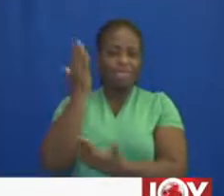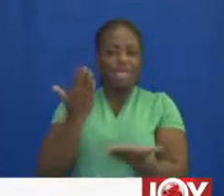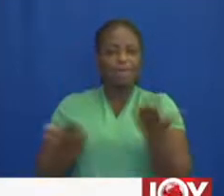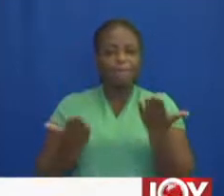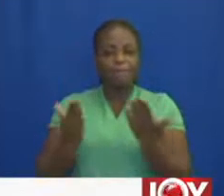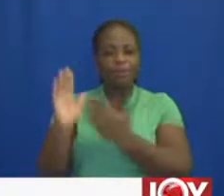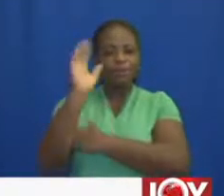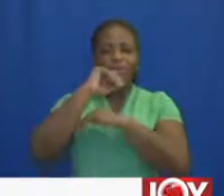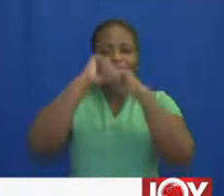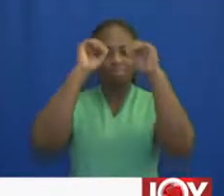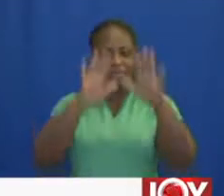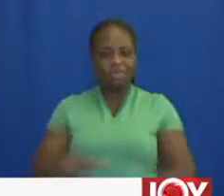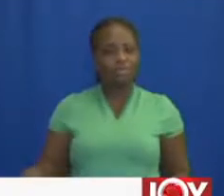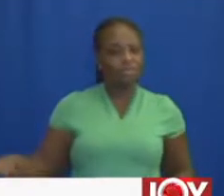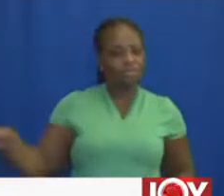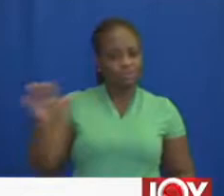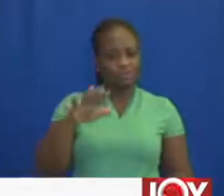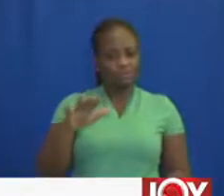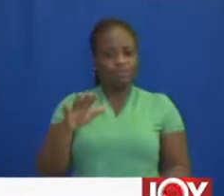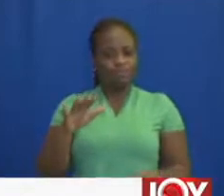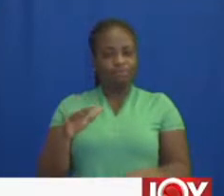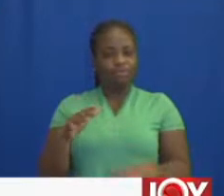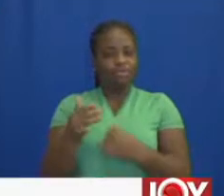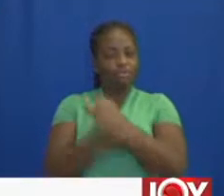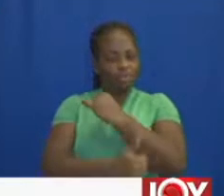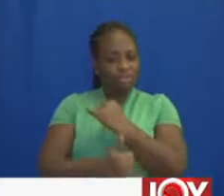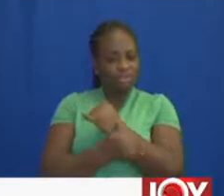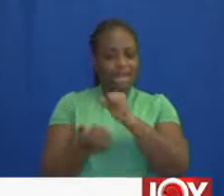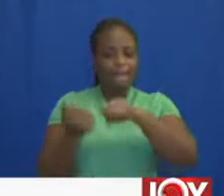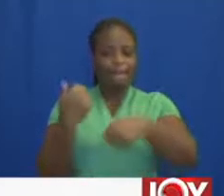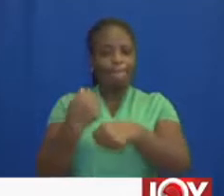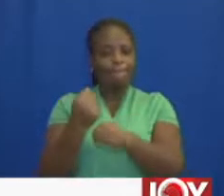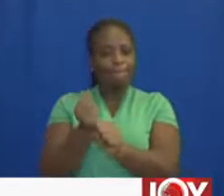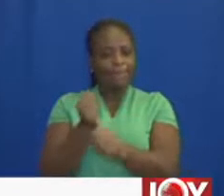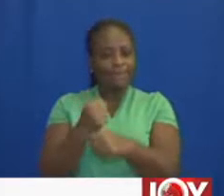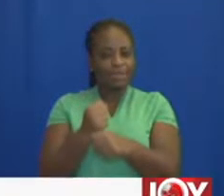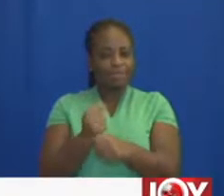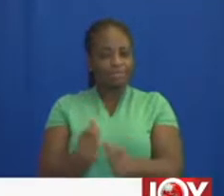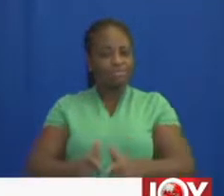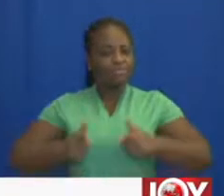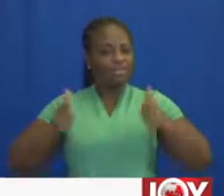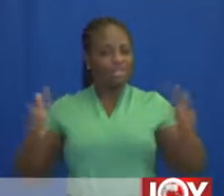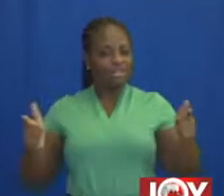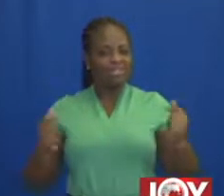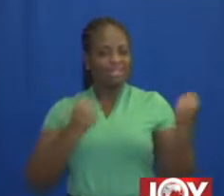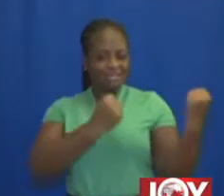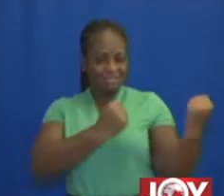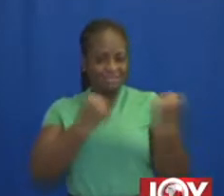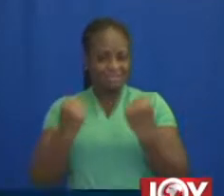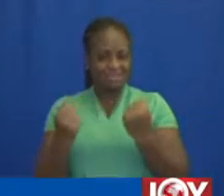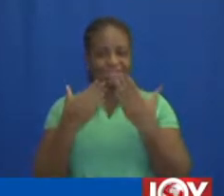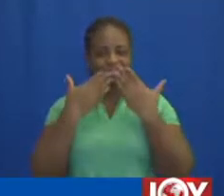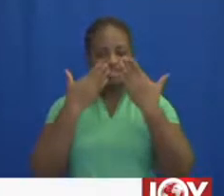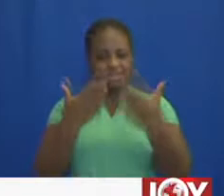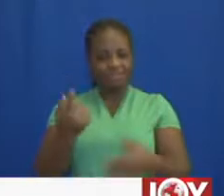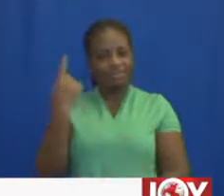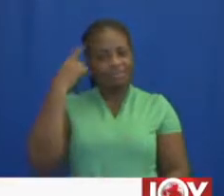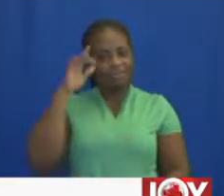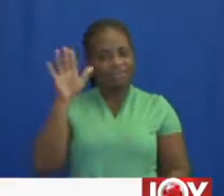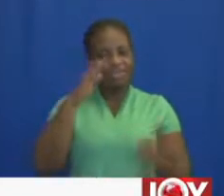in our homeland, Ghana, and make her great and strong. I thank you for your attention and good